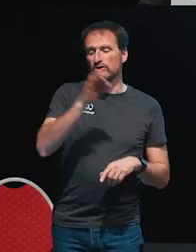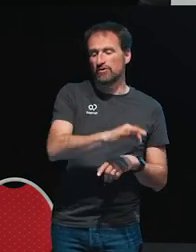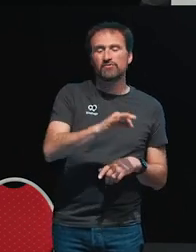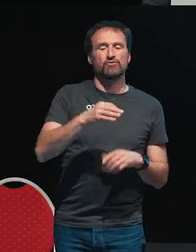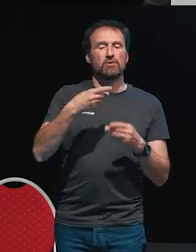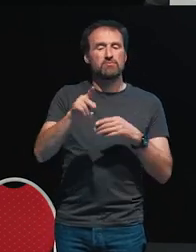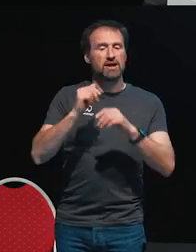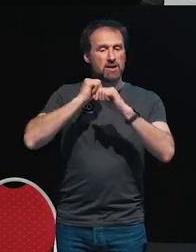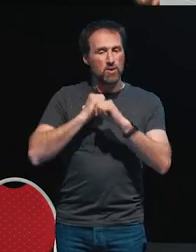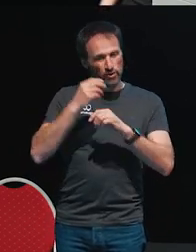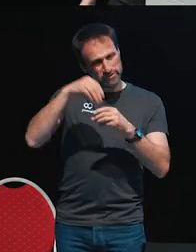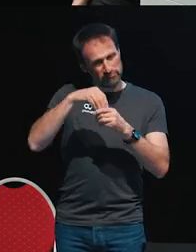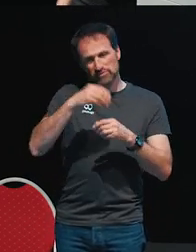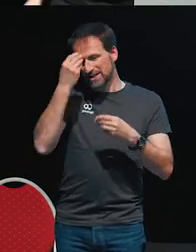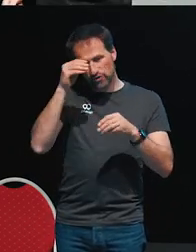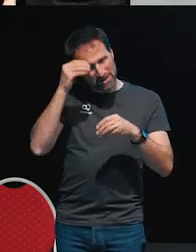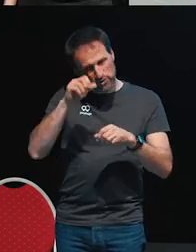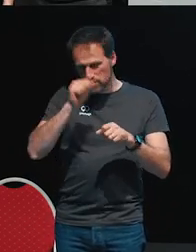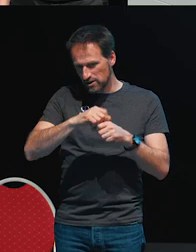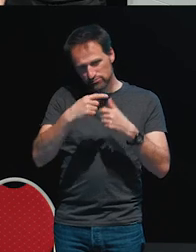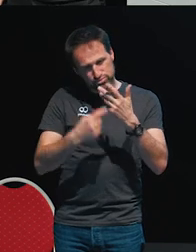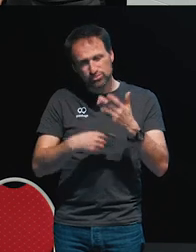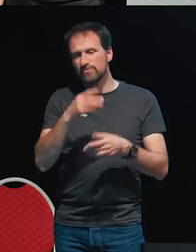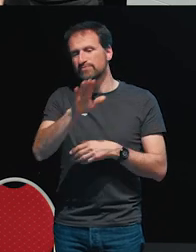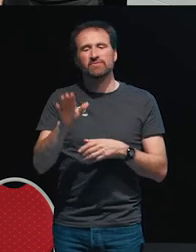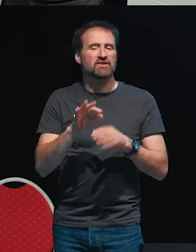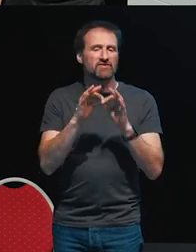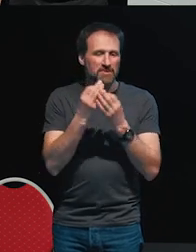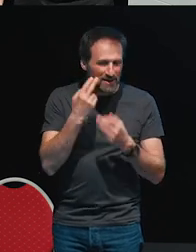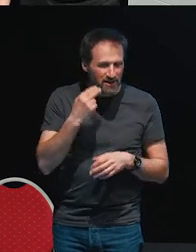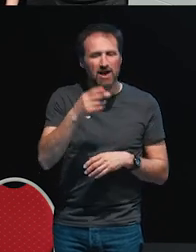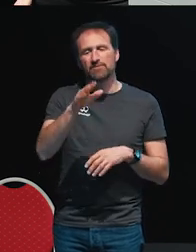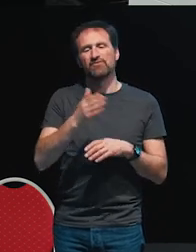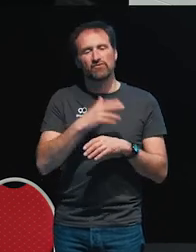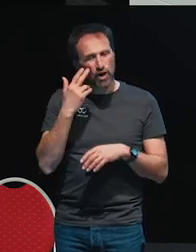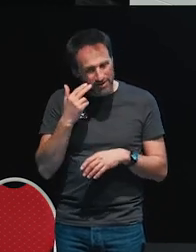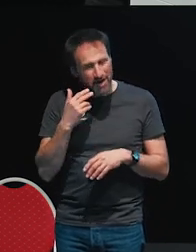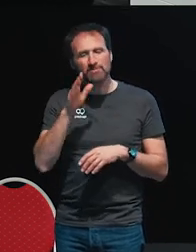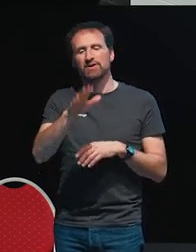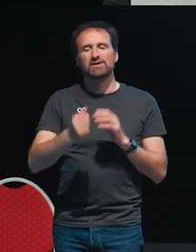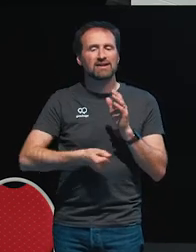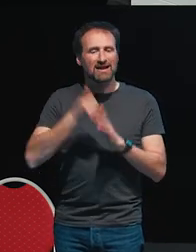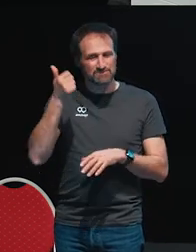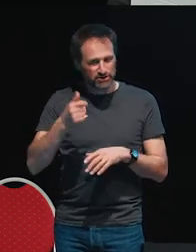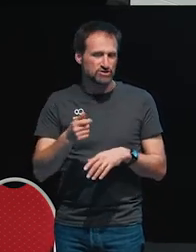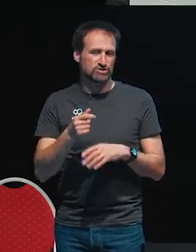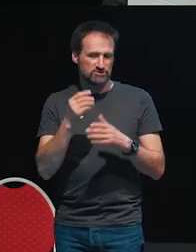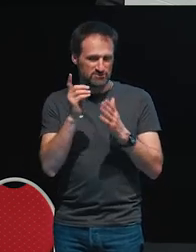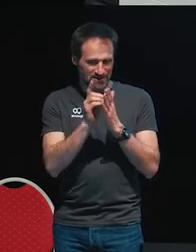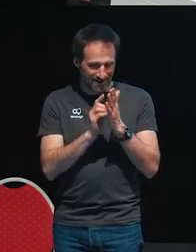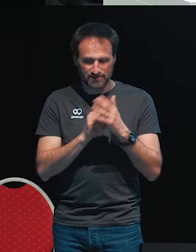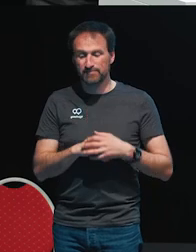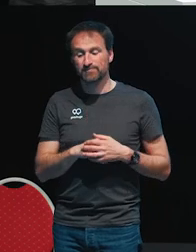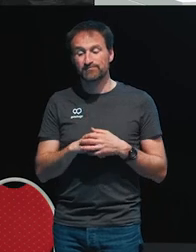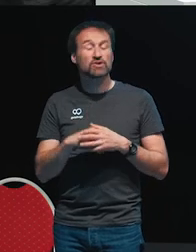of information you need, like a given name, like a family name, like an expiry date. And